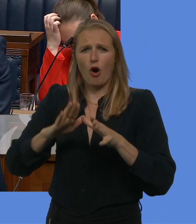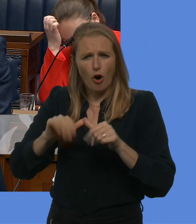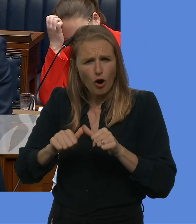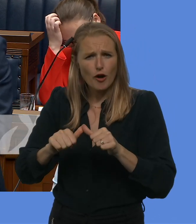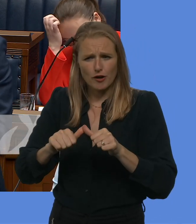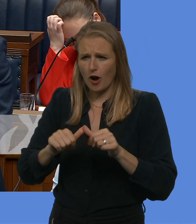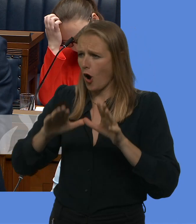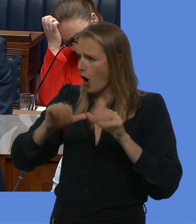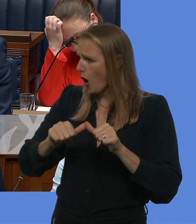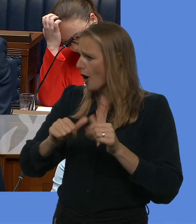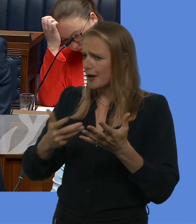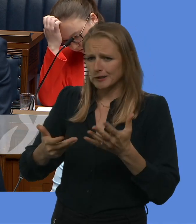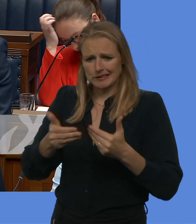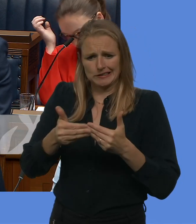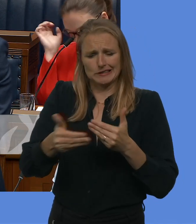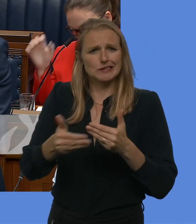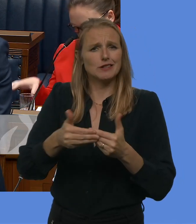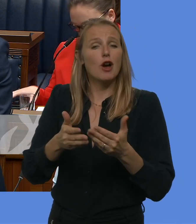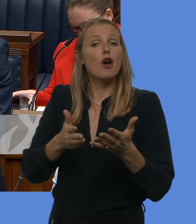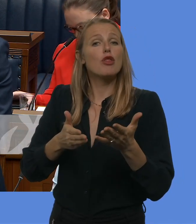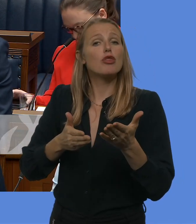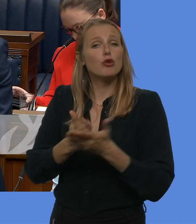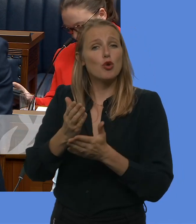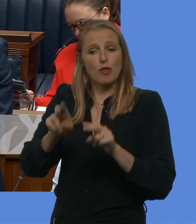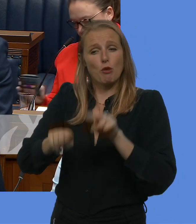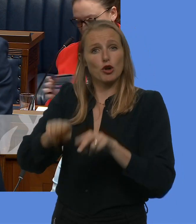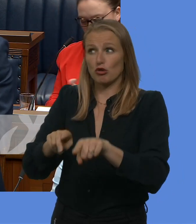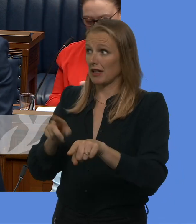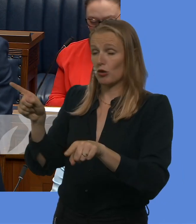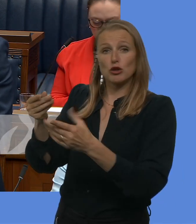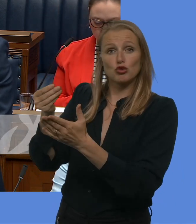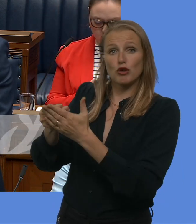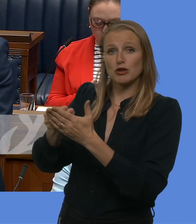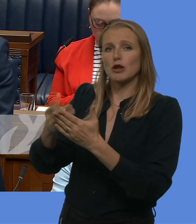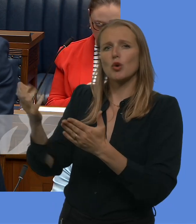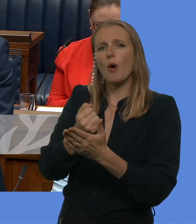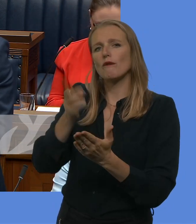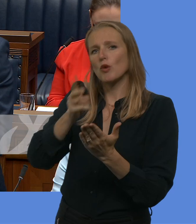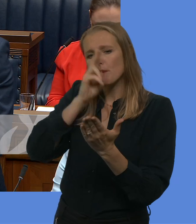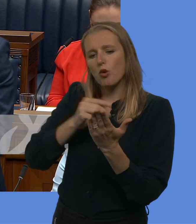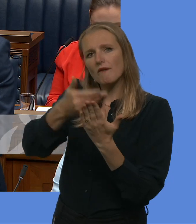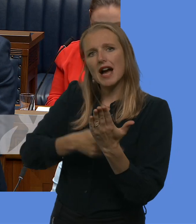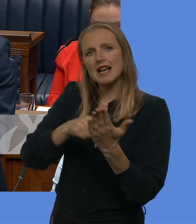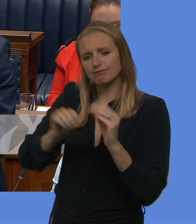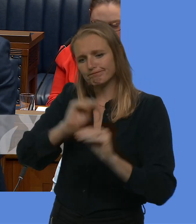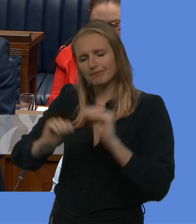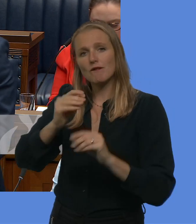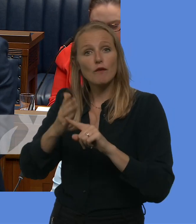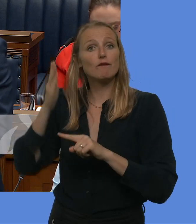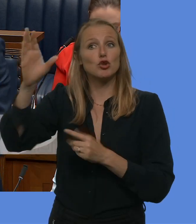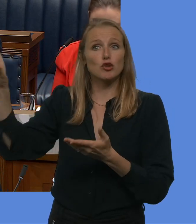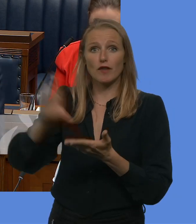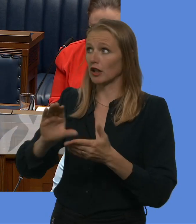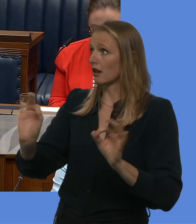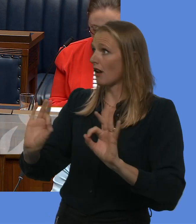through some funding in the June monitoring in the absence of the Treasury providing the reprofiling of future funding. Those